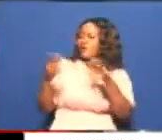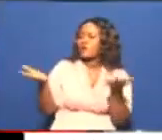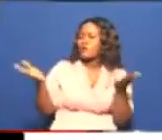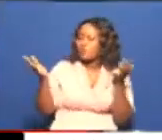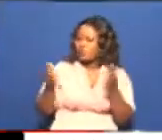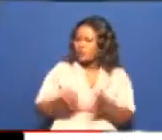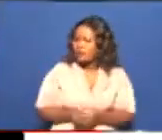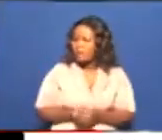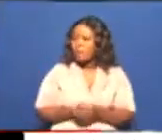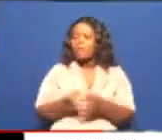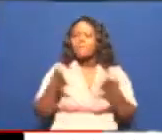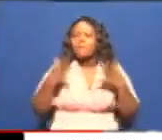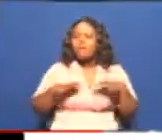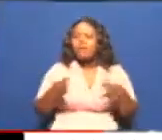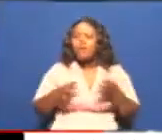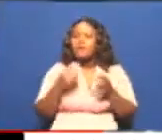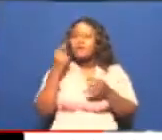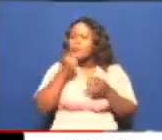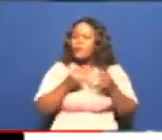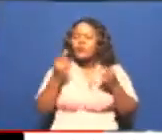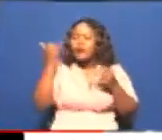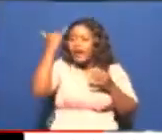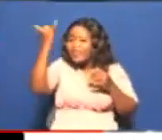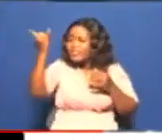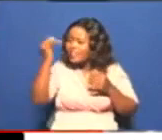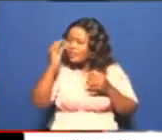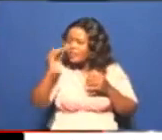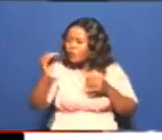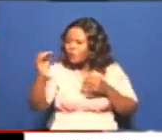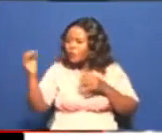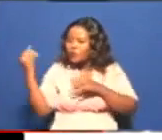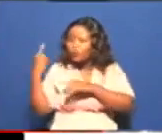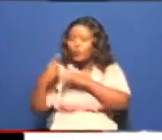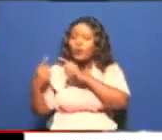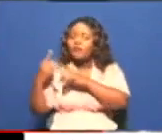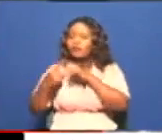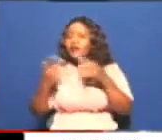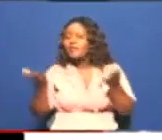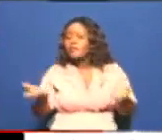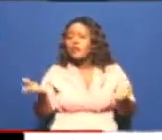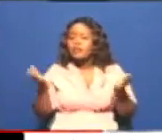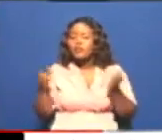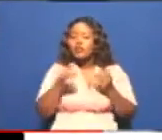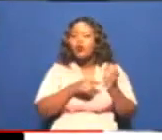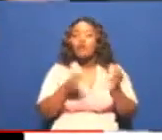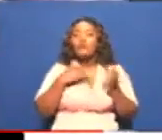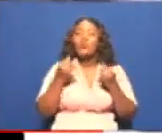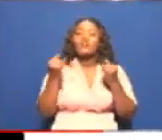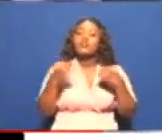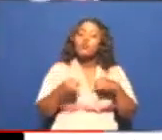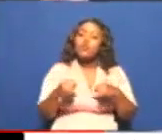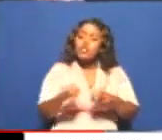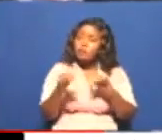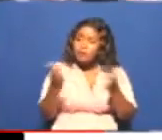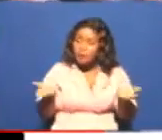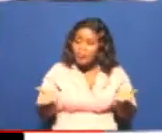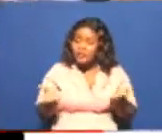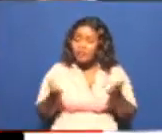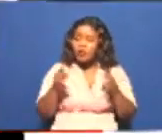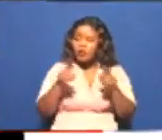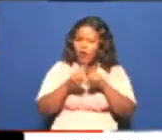is the experience of boy kufanya kazi ya utenda kazi ambayo ni nzuri ambayo tunataka kuipeleka kule. Unajua watu ukiangalia siasa